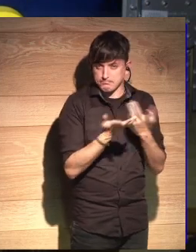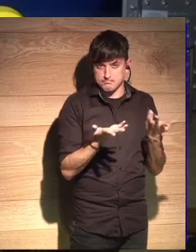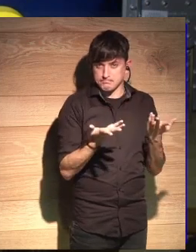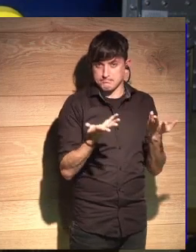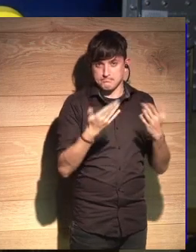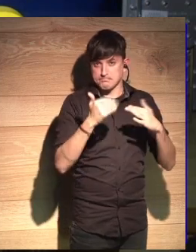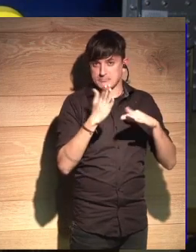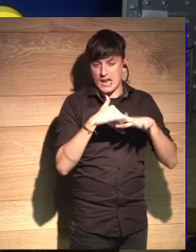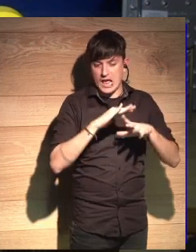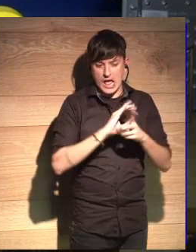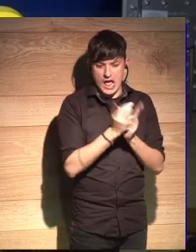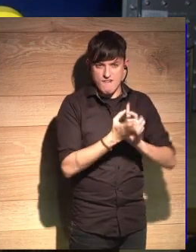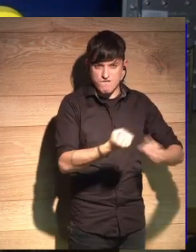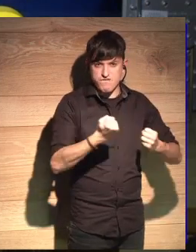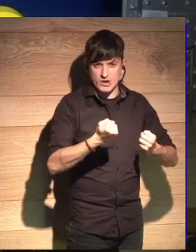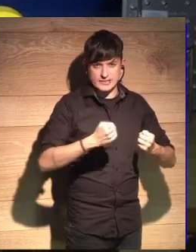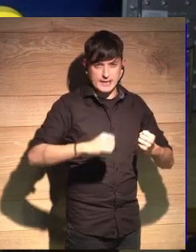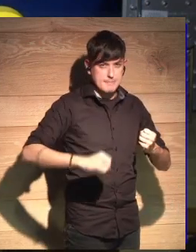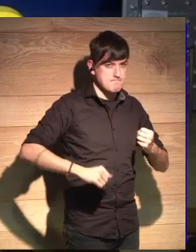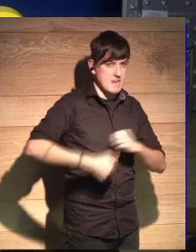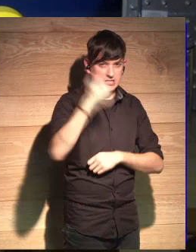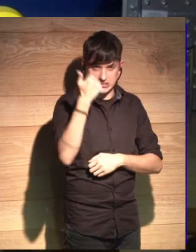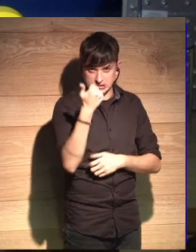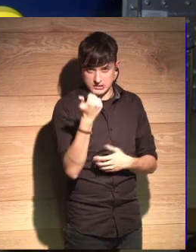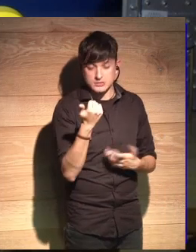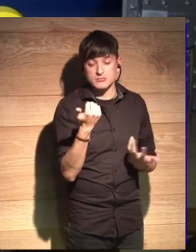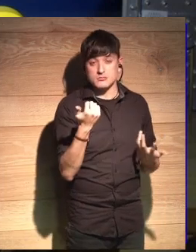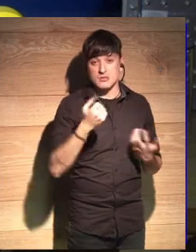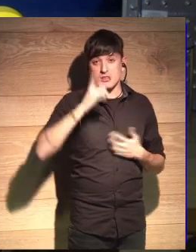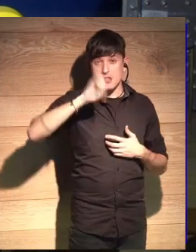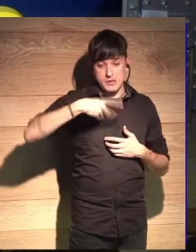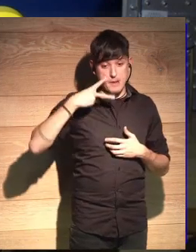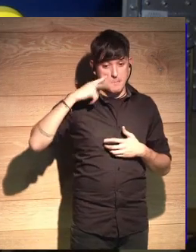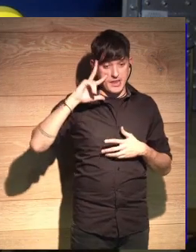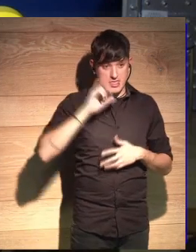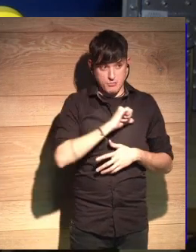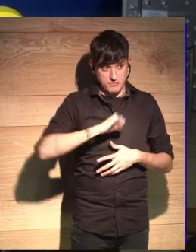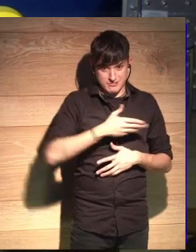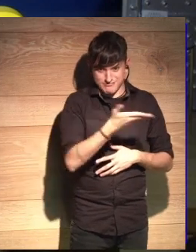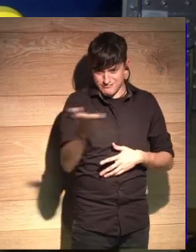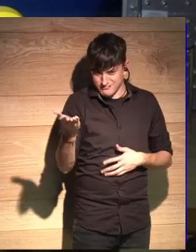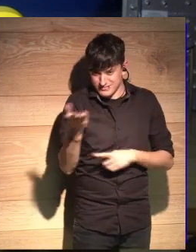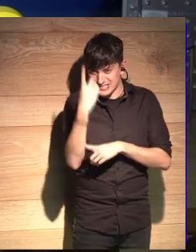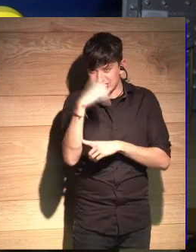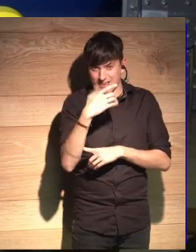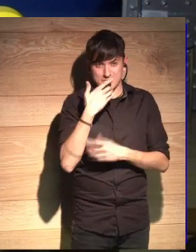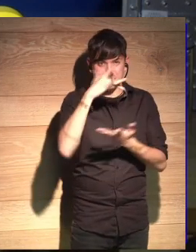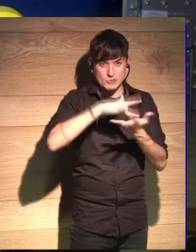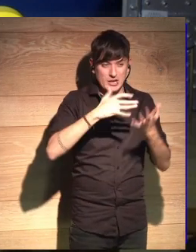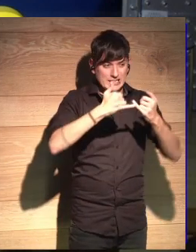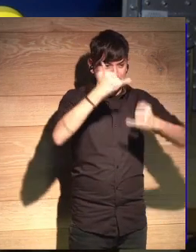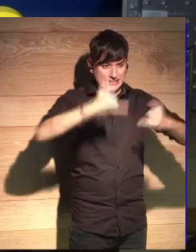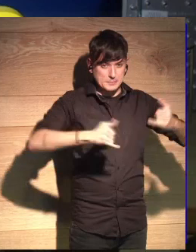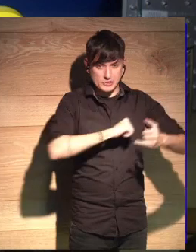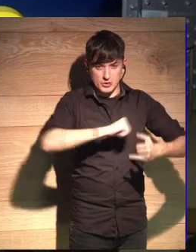their crisis. You also know from your own experience that if you're in a personal crisis and you